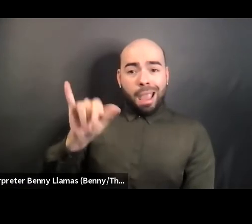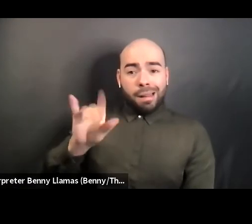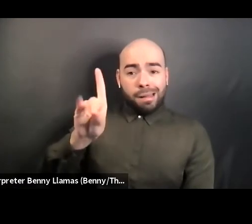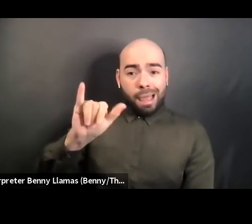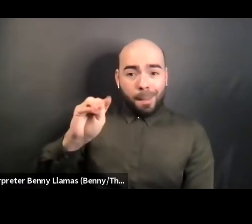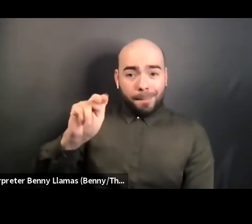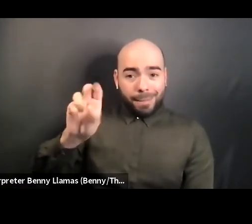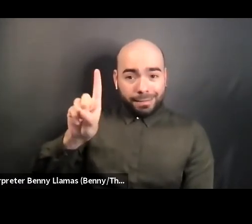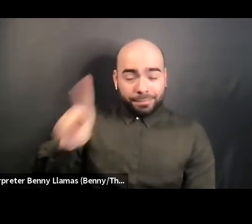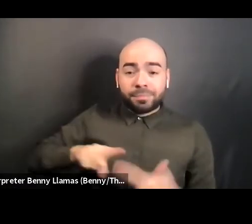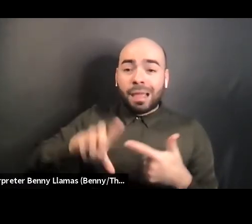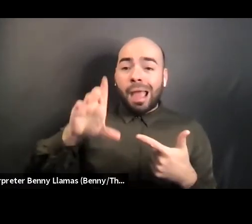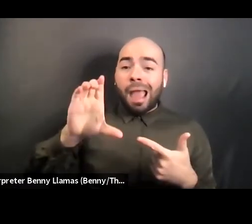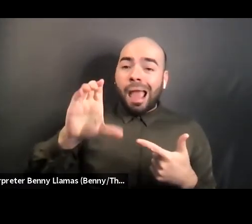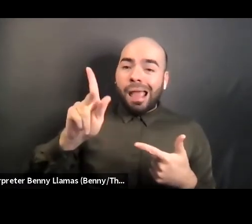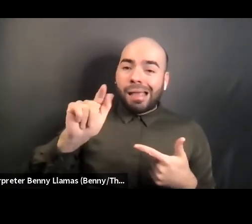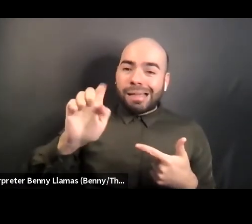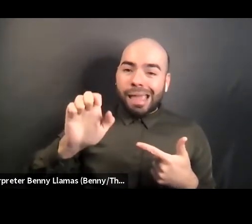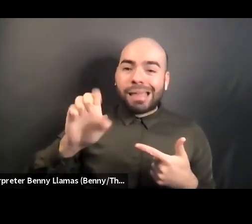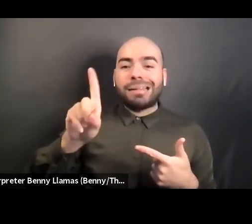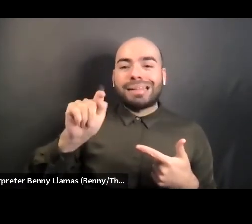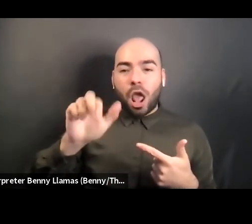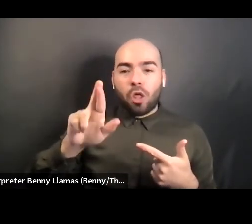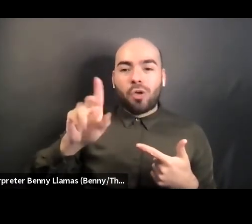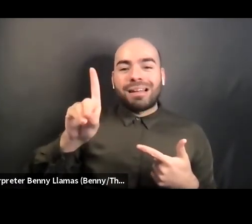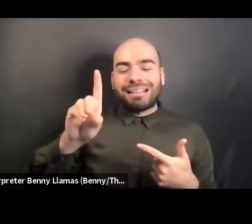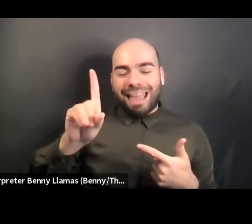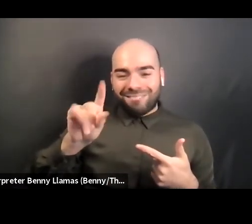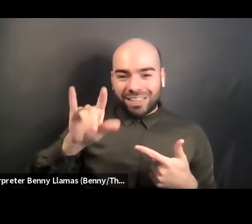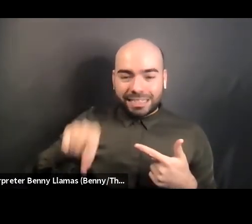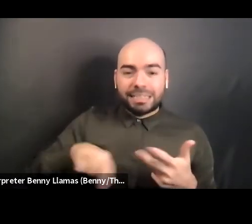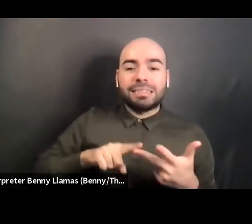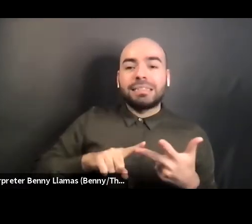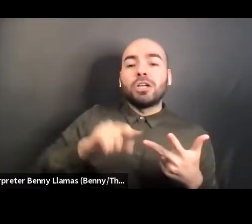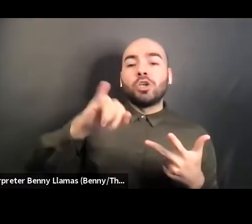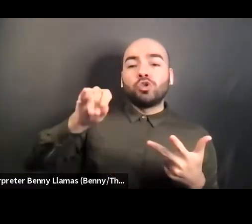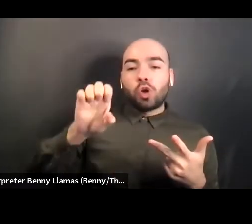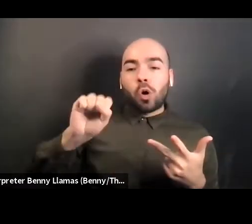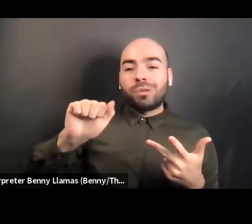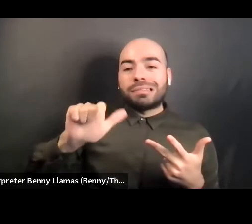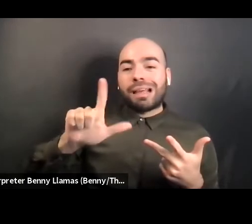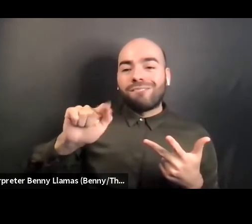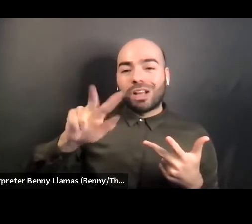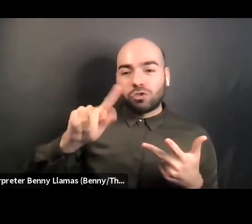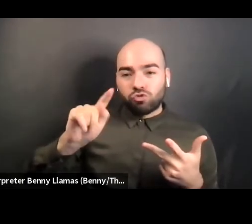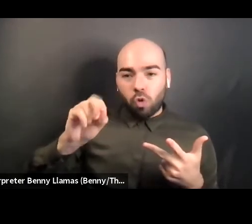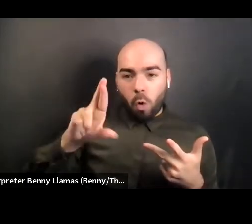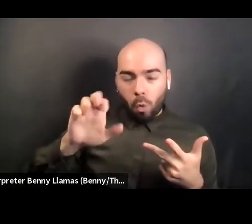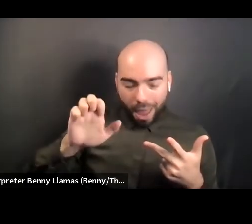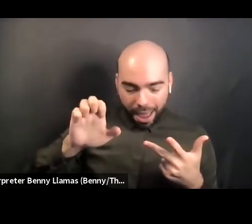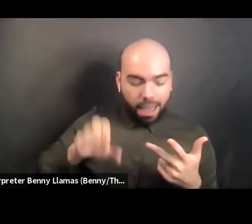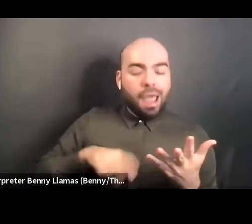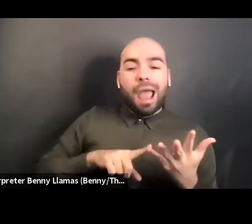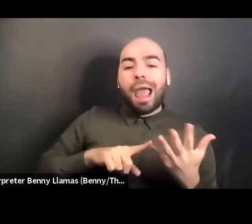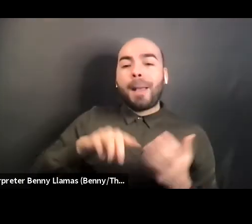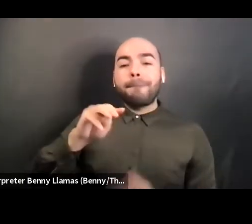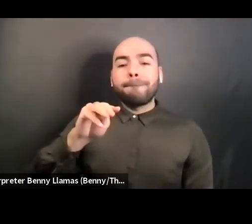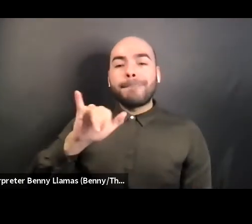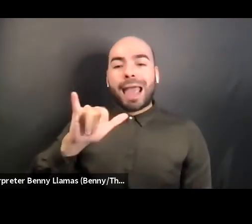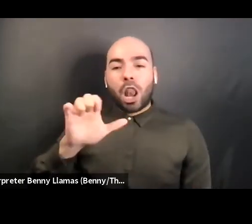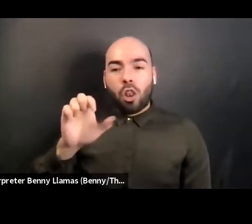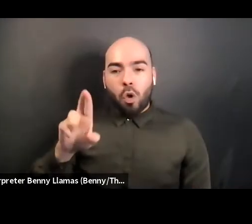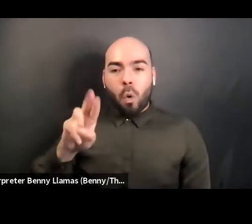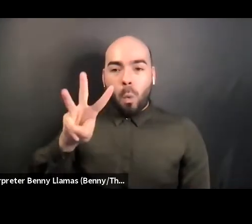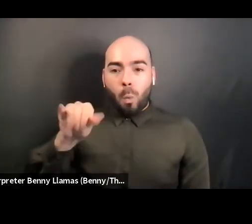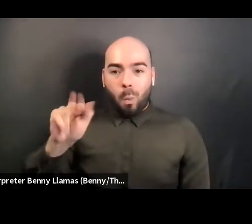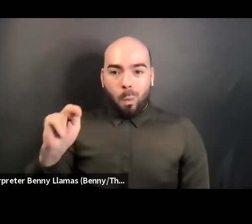Taylor Davis, Joe Salvatore, and Mayan Wang. Now, these 4 folks were yearning for change and